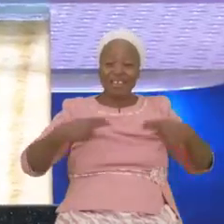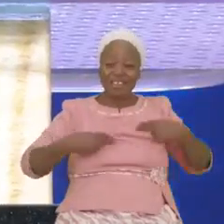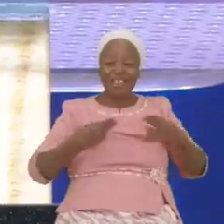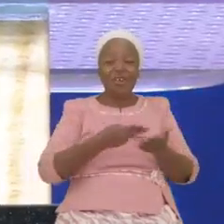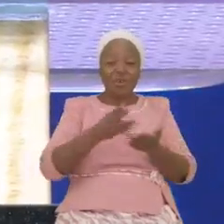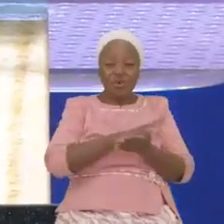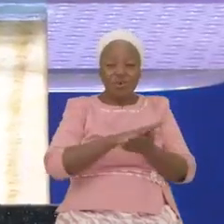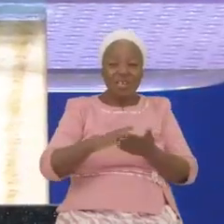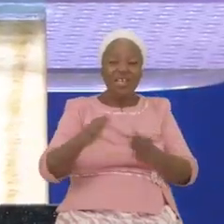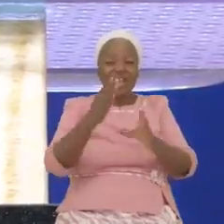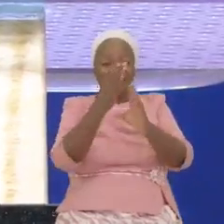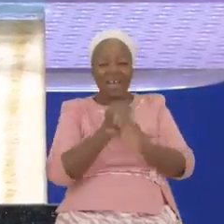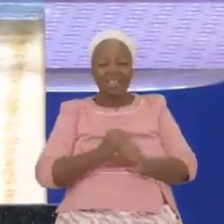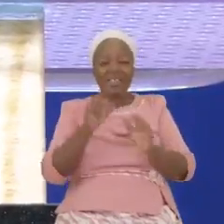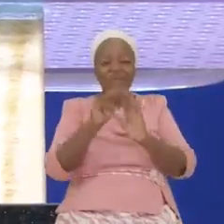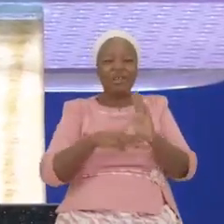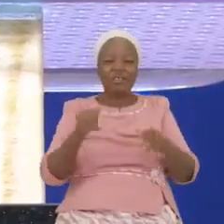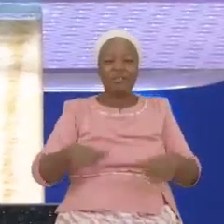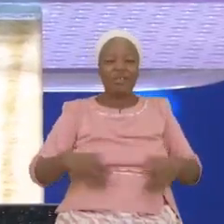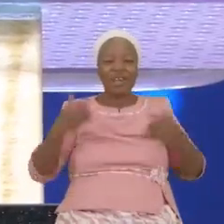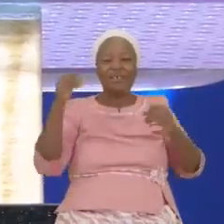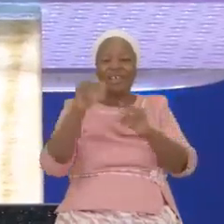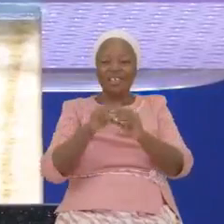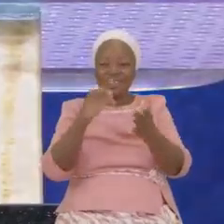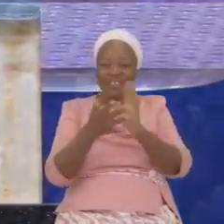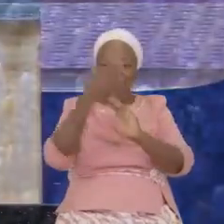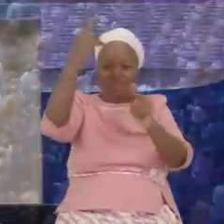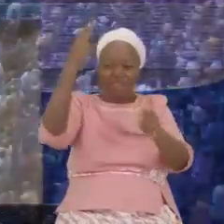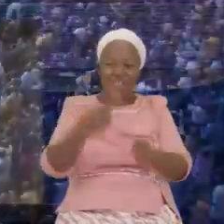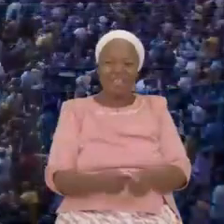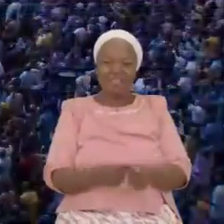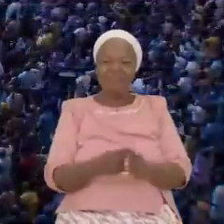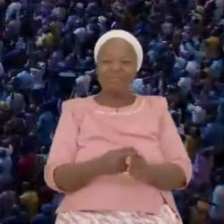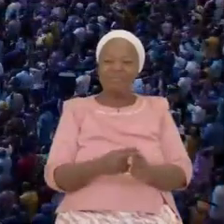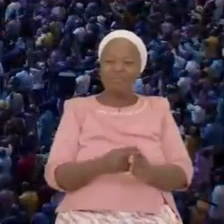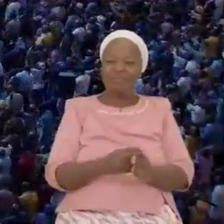holy, achievement of life in Jesus' name.